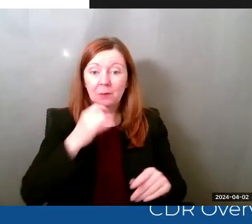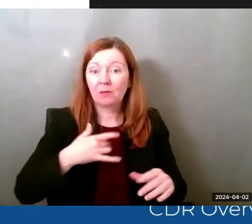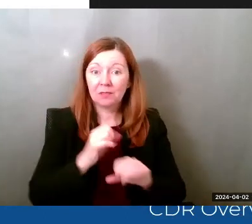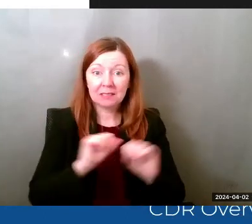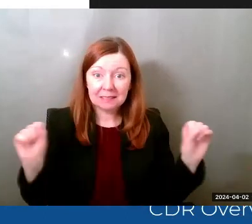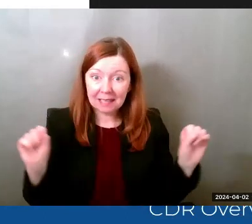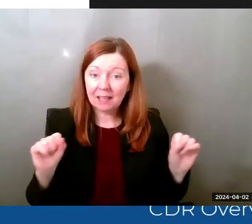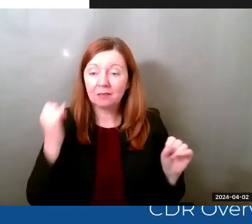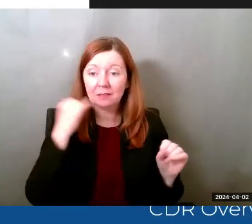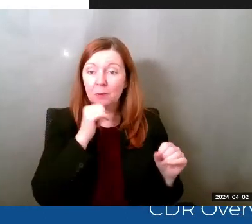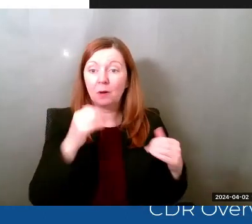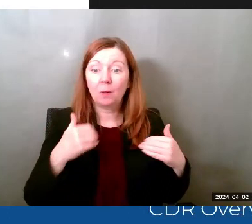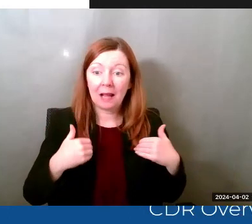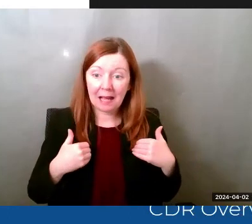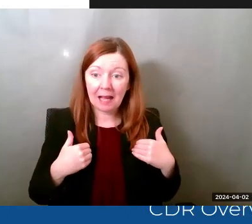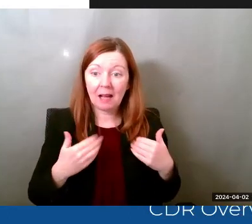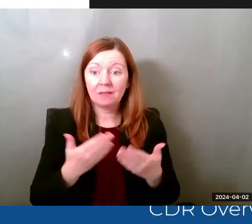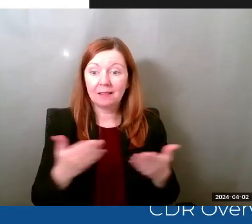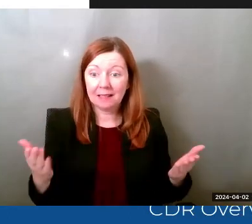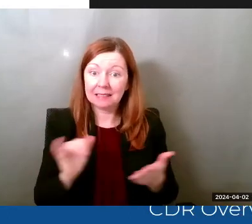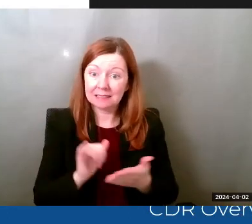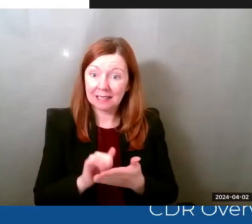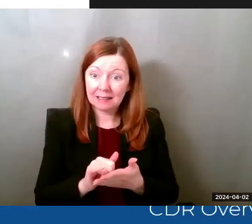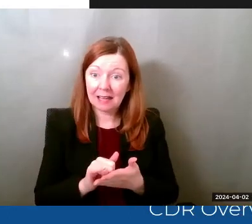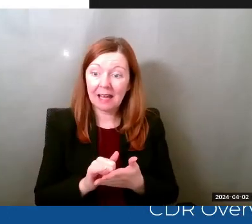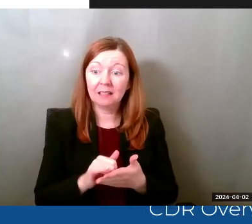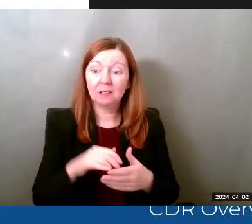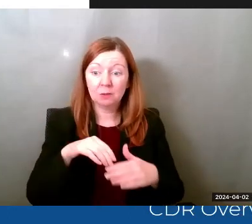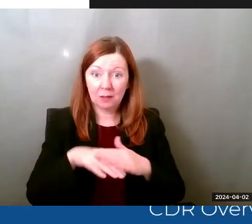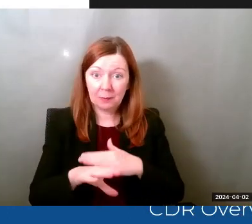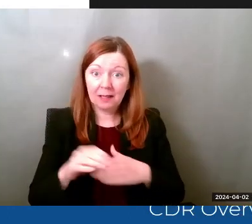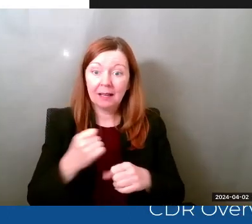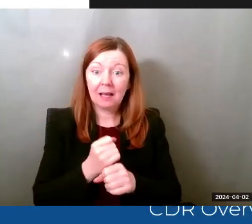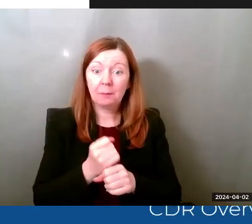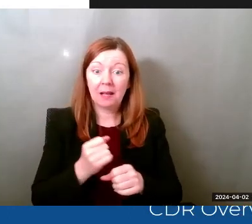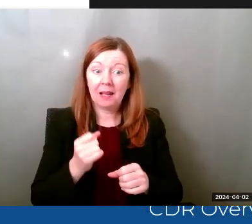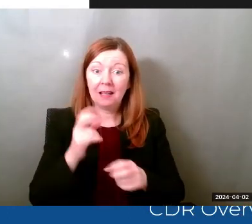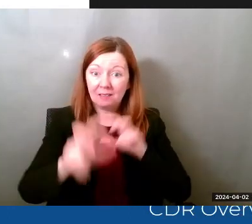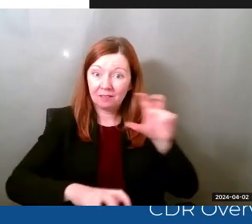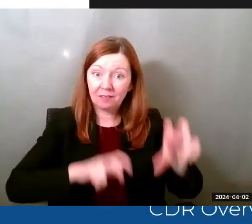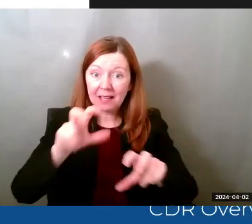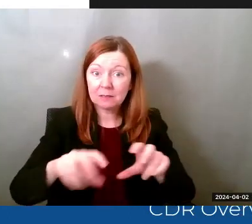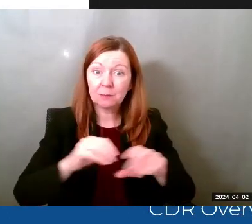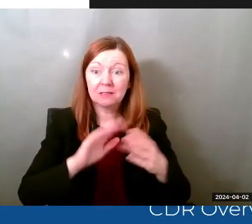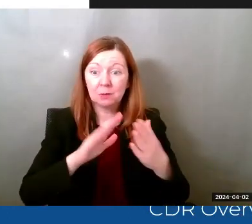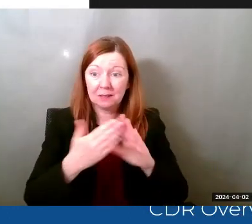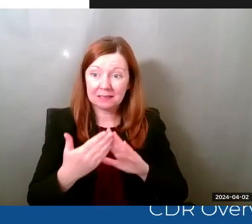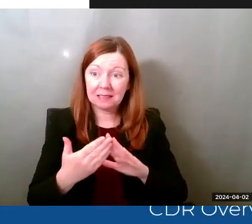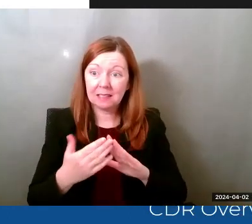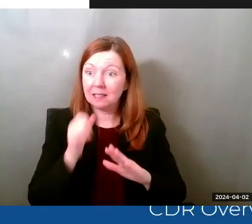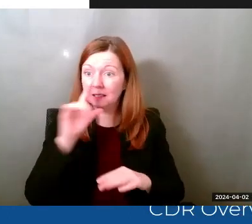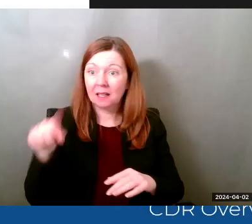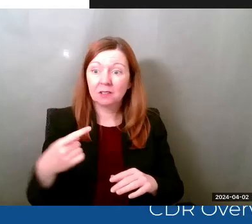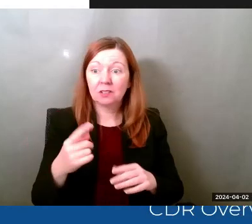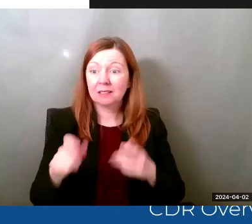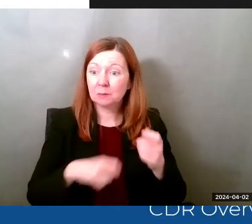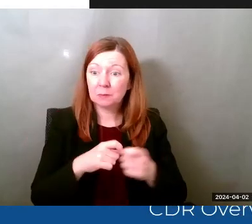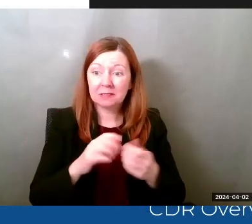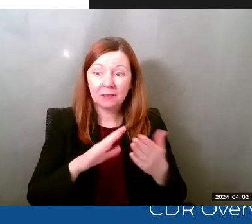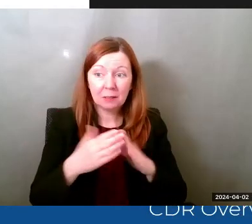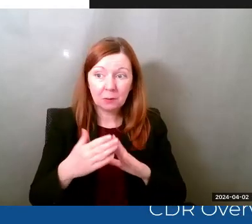safe. So if we don't have things of this magnitude to come in and make sizable investments into the city, not just a particular